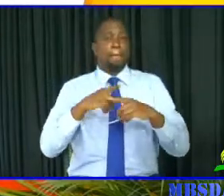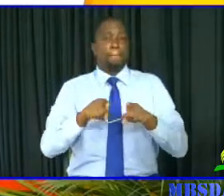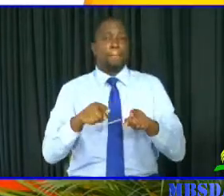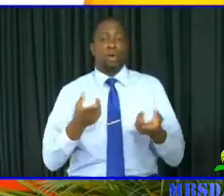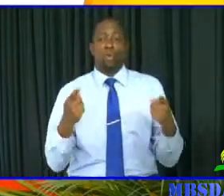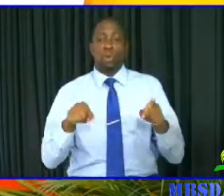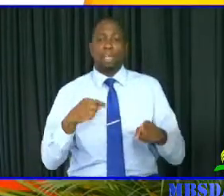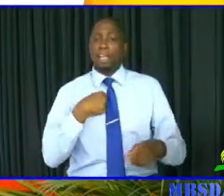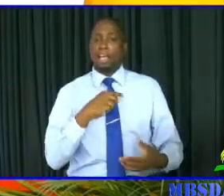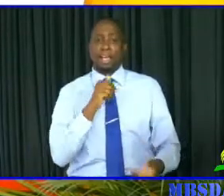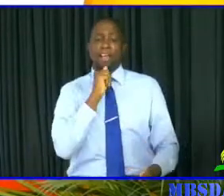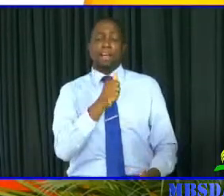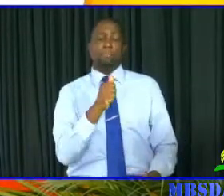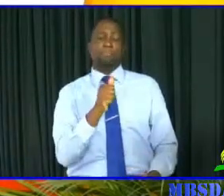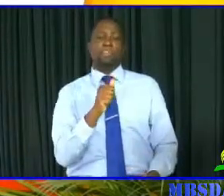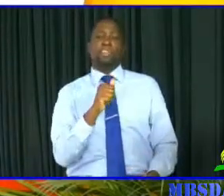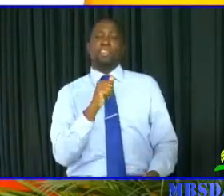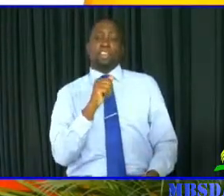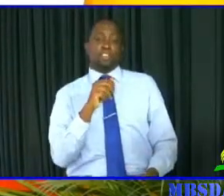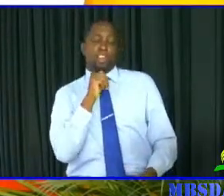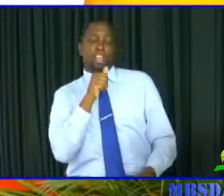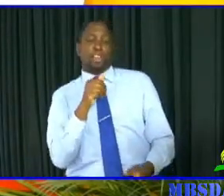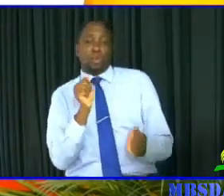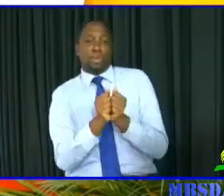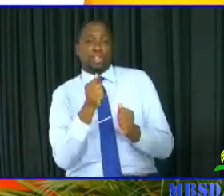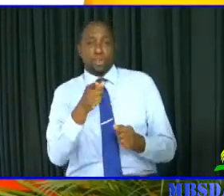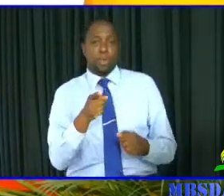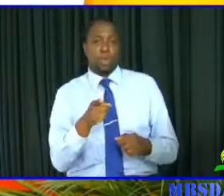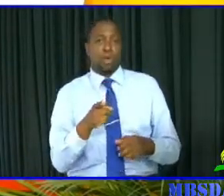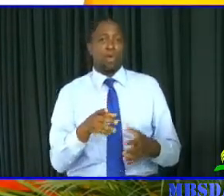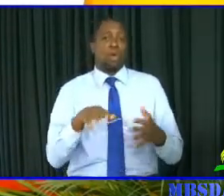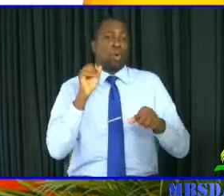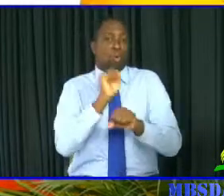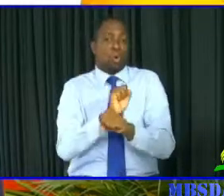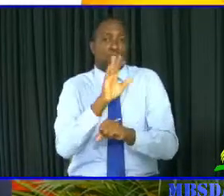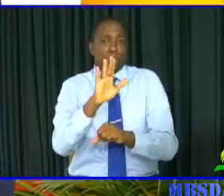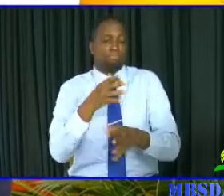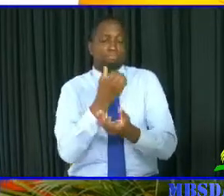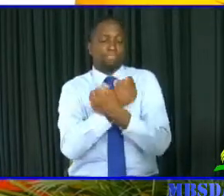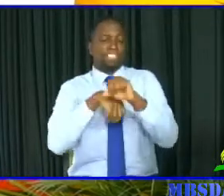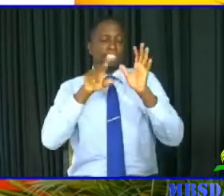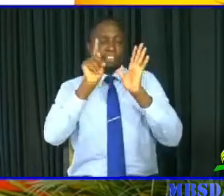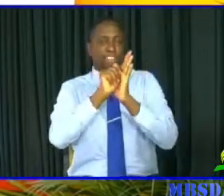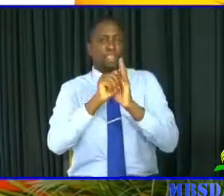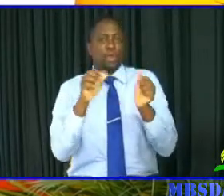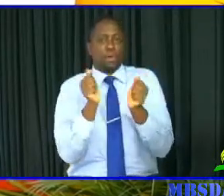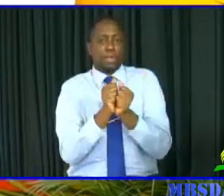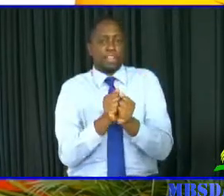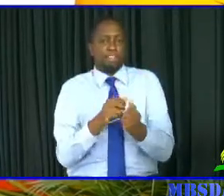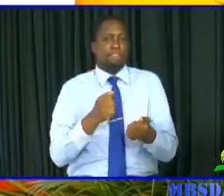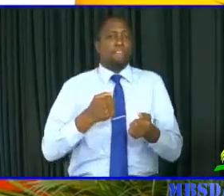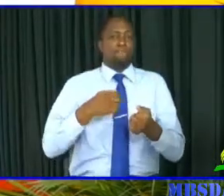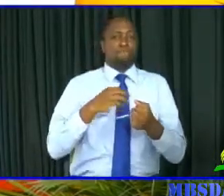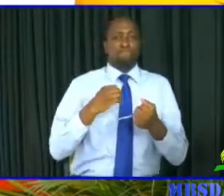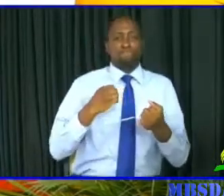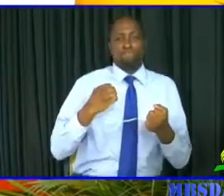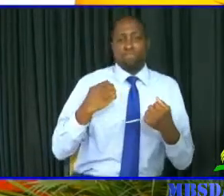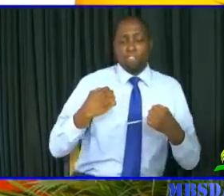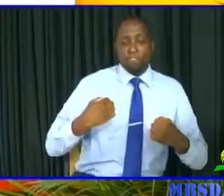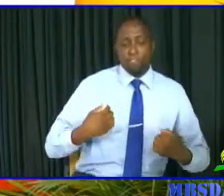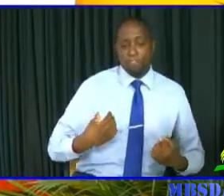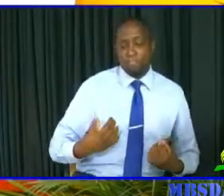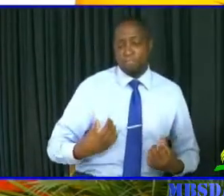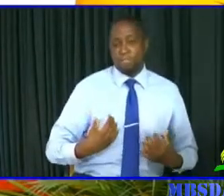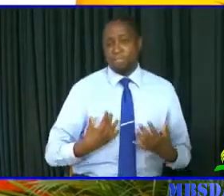your salvation with fear and trembling. But while you may be saying you can't do it on your own,